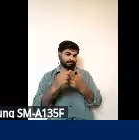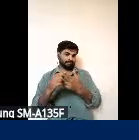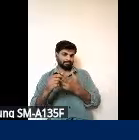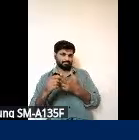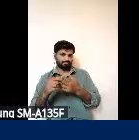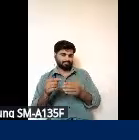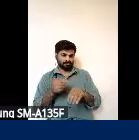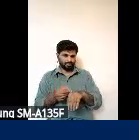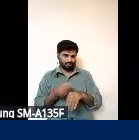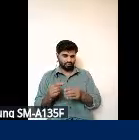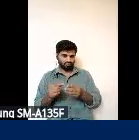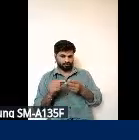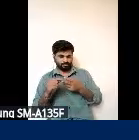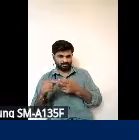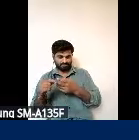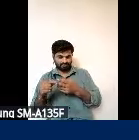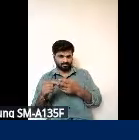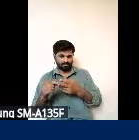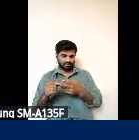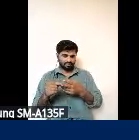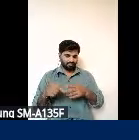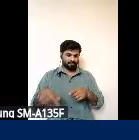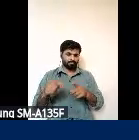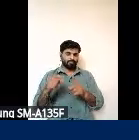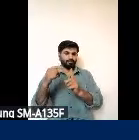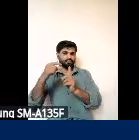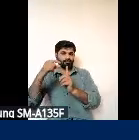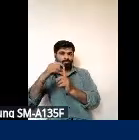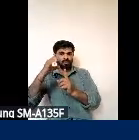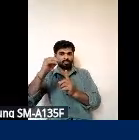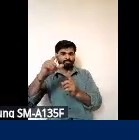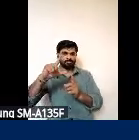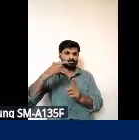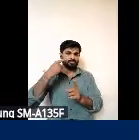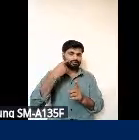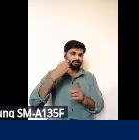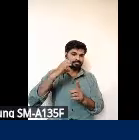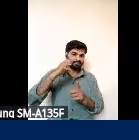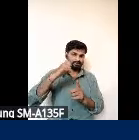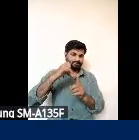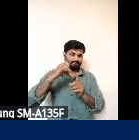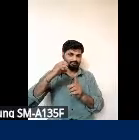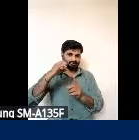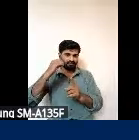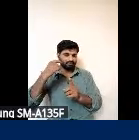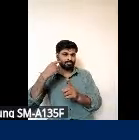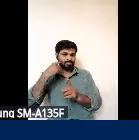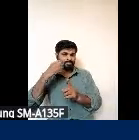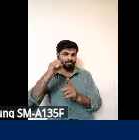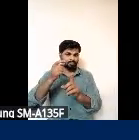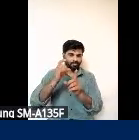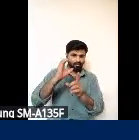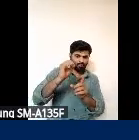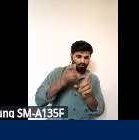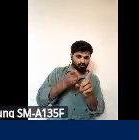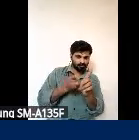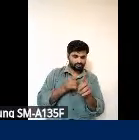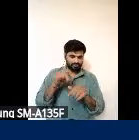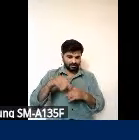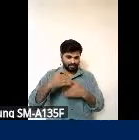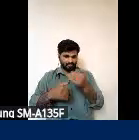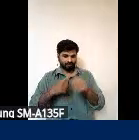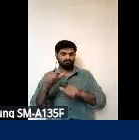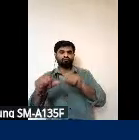happened earlier, is that in previous censuses, in the pre-test they conducted both the exercise, that is